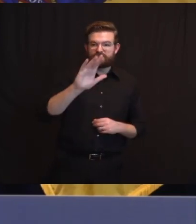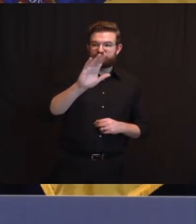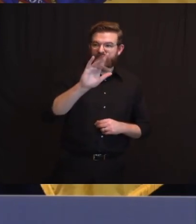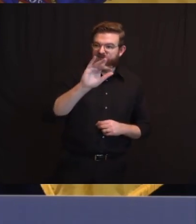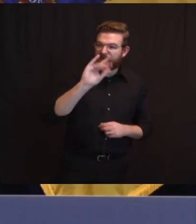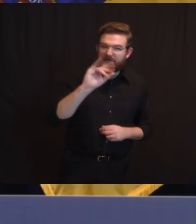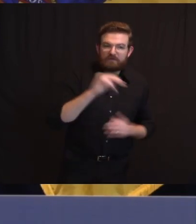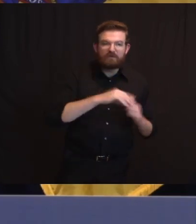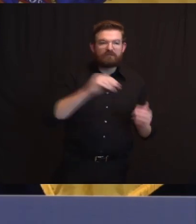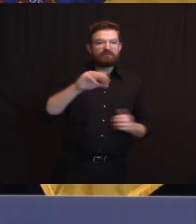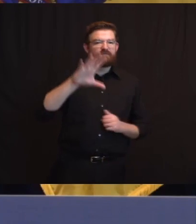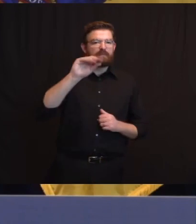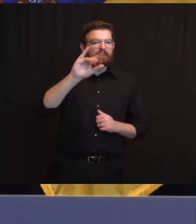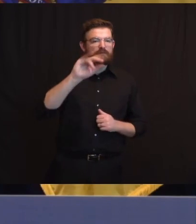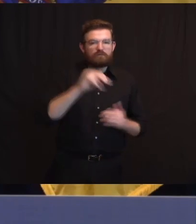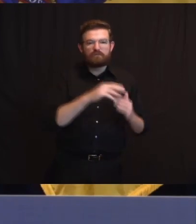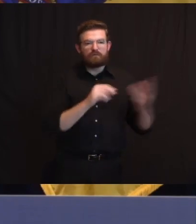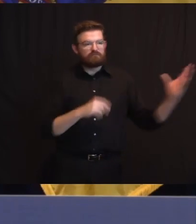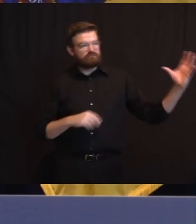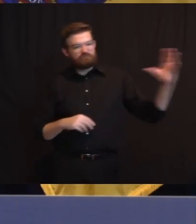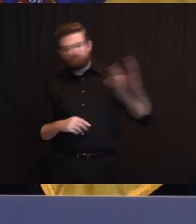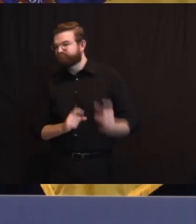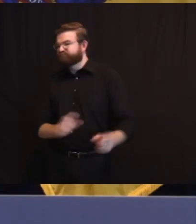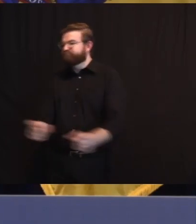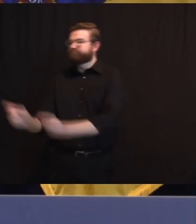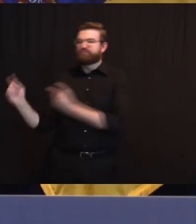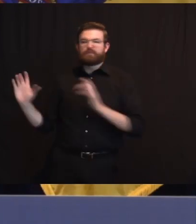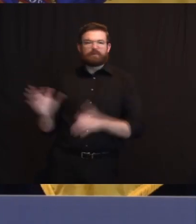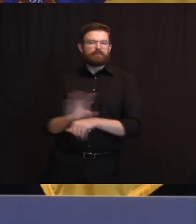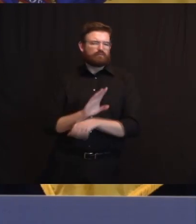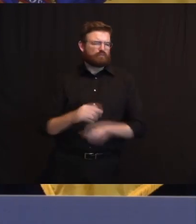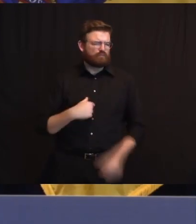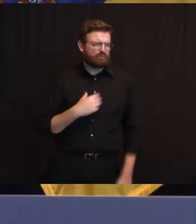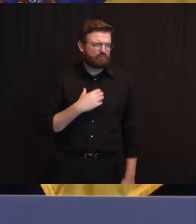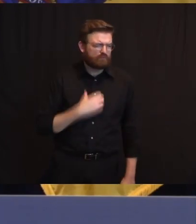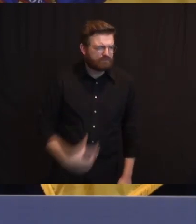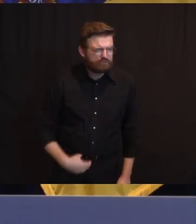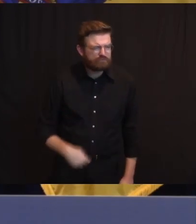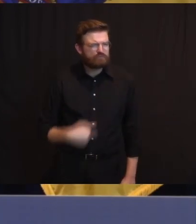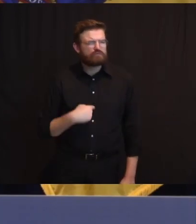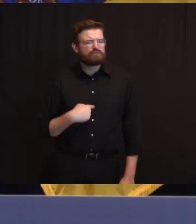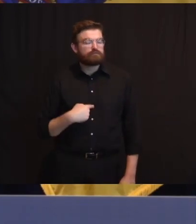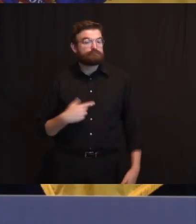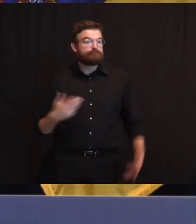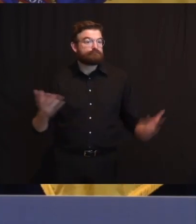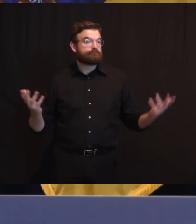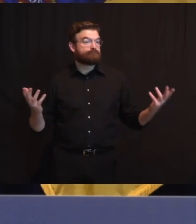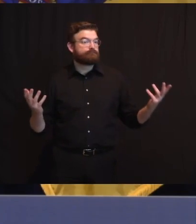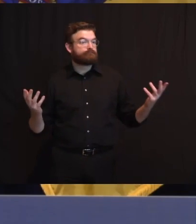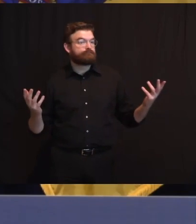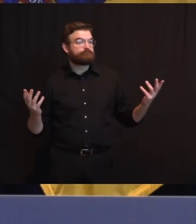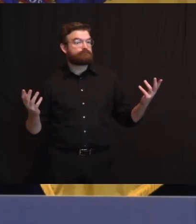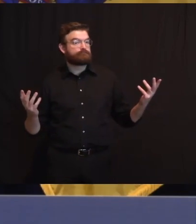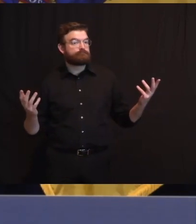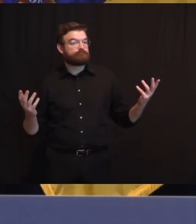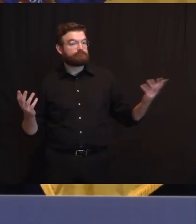small businesses to pay their leases? Absolutely. As they say quite famously, show me the money. We need the money from the